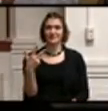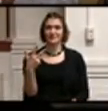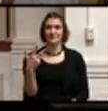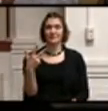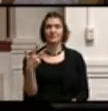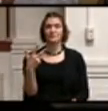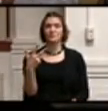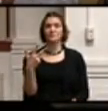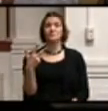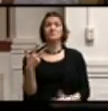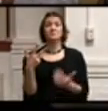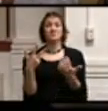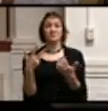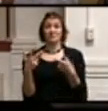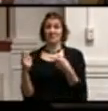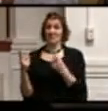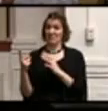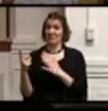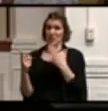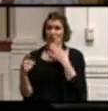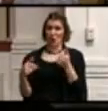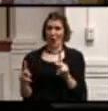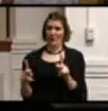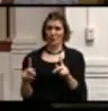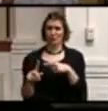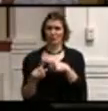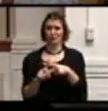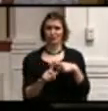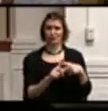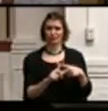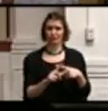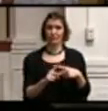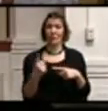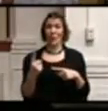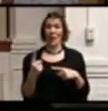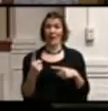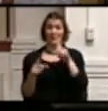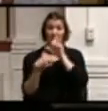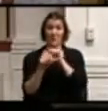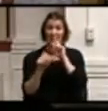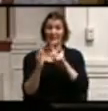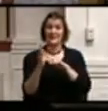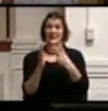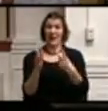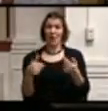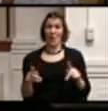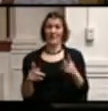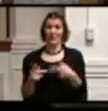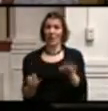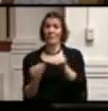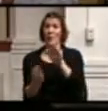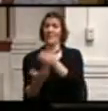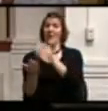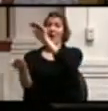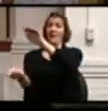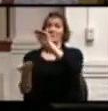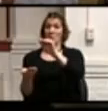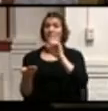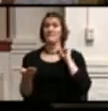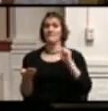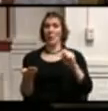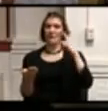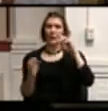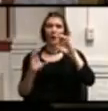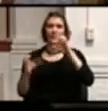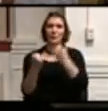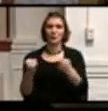The opportunity that I see here is twofold. One is it doubles our chances of possibly getting some of this funding for the